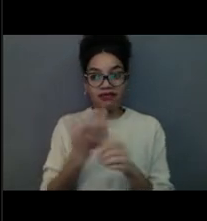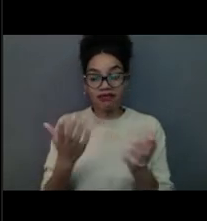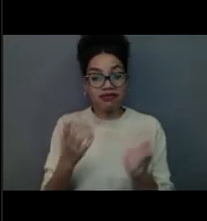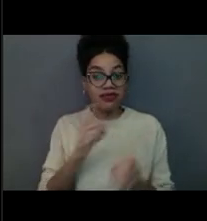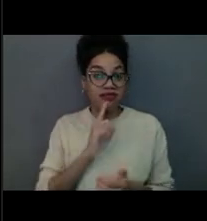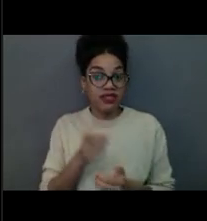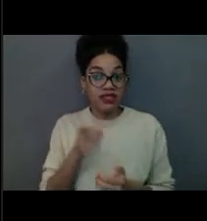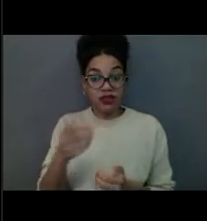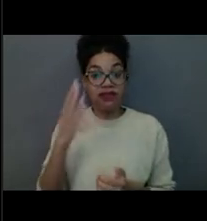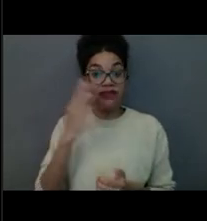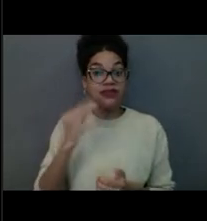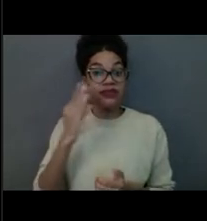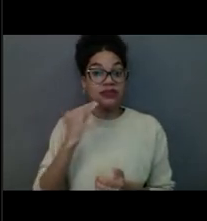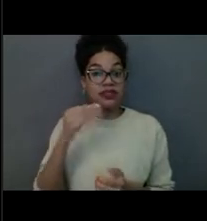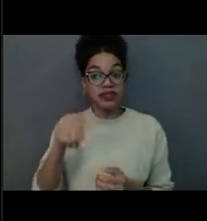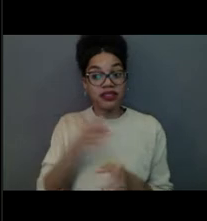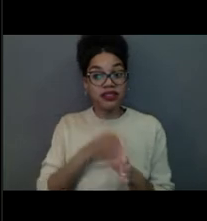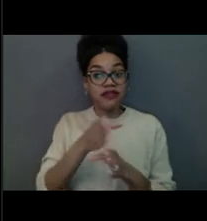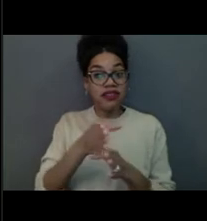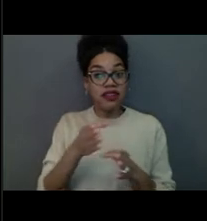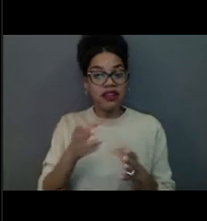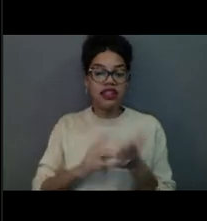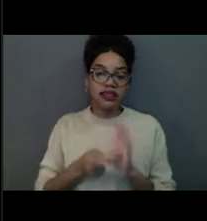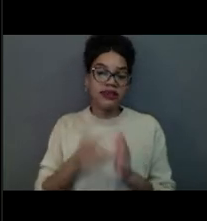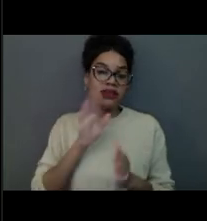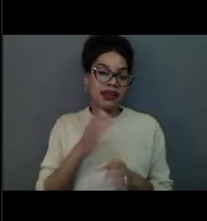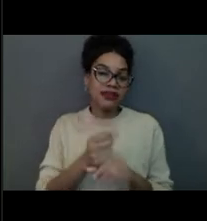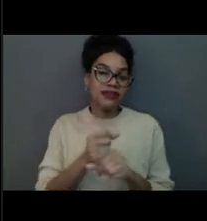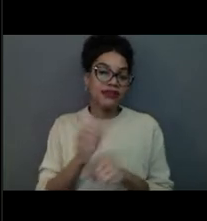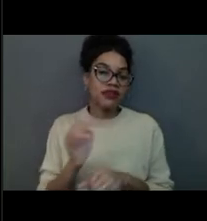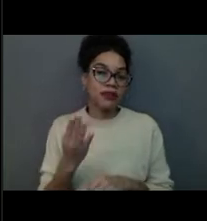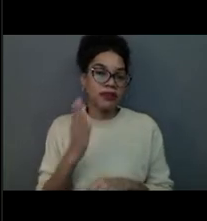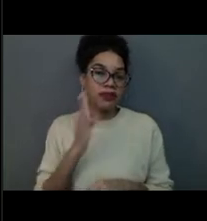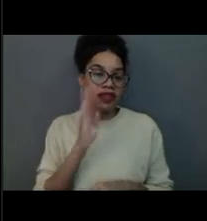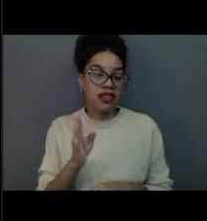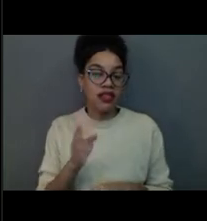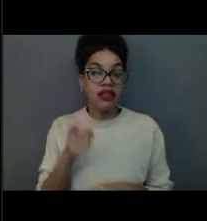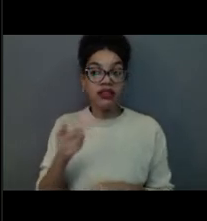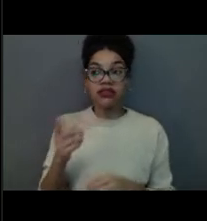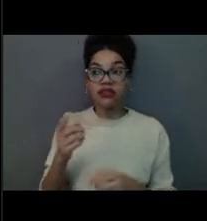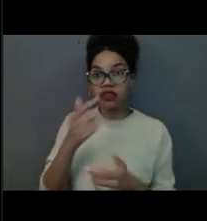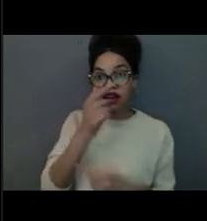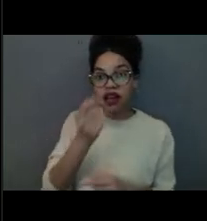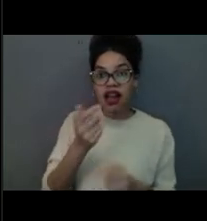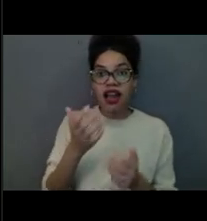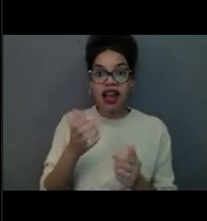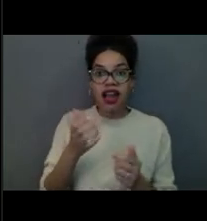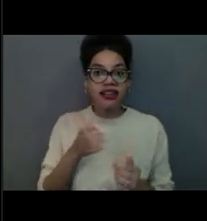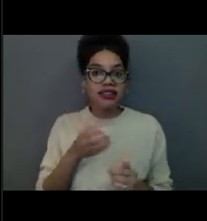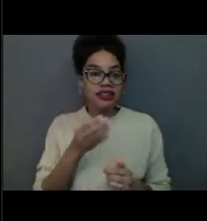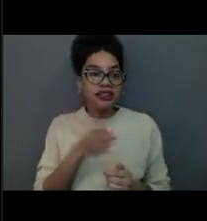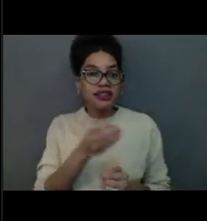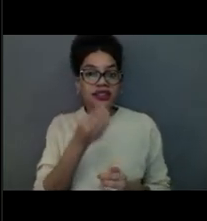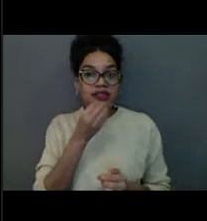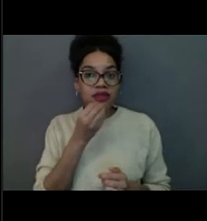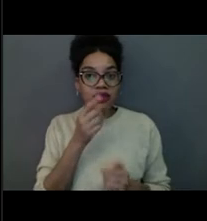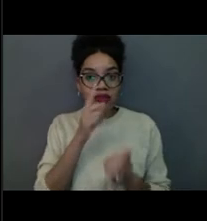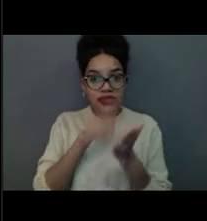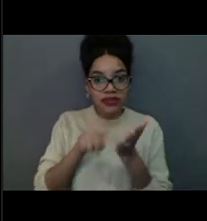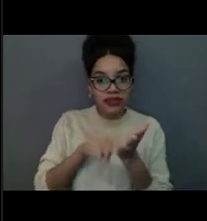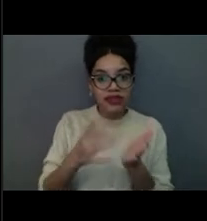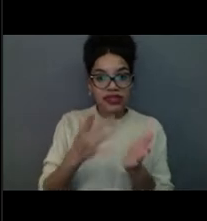in the industry, that's going to give you a leg up. If you want to be a seafood inspector, you're really interested in inspecting seafood and